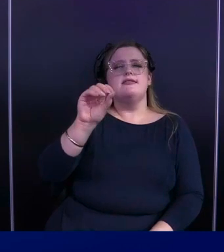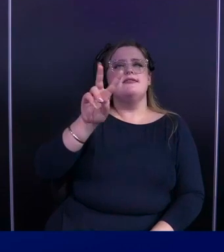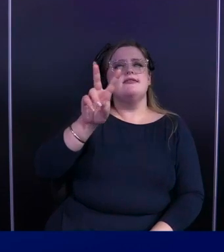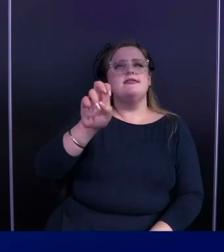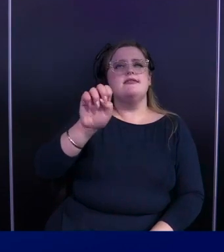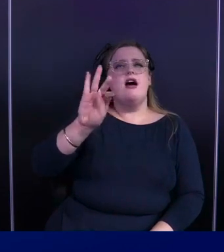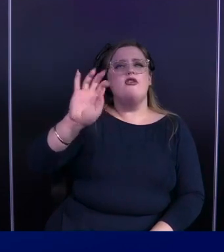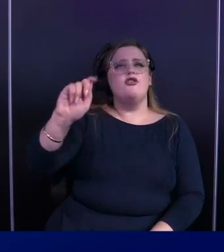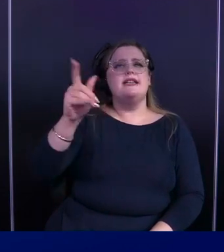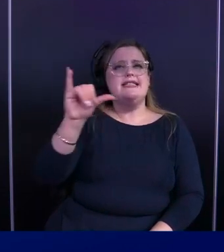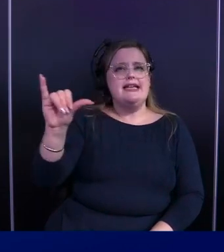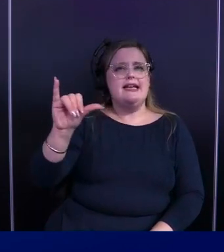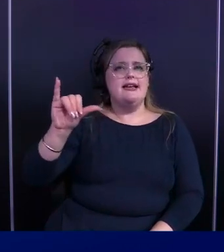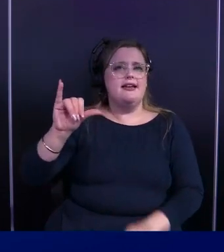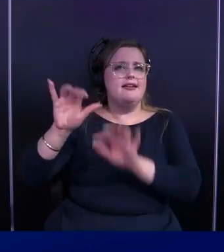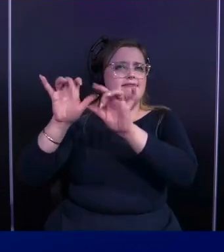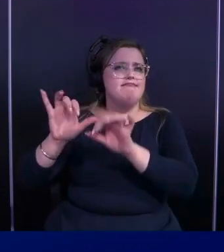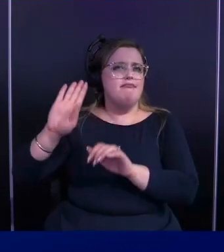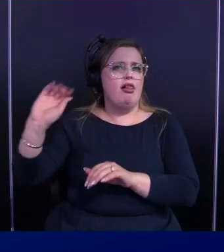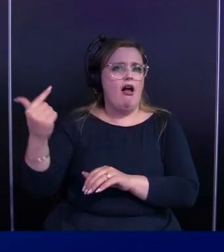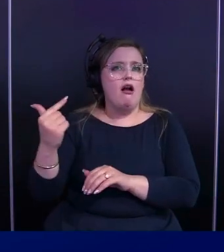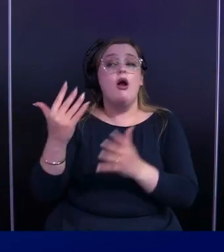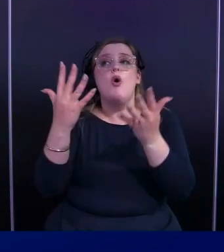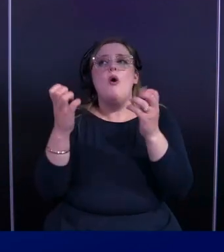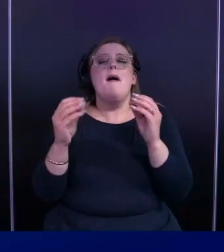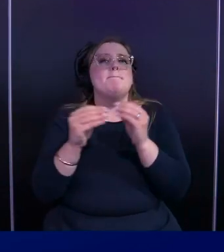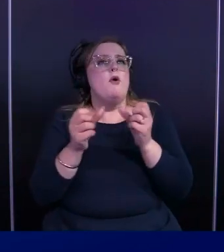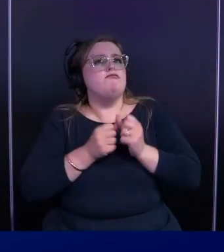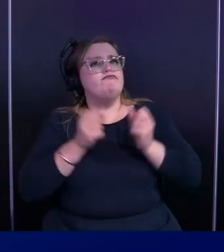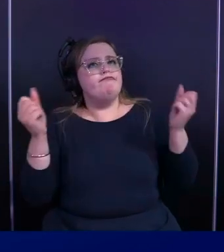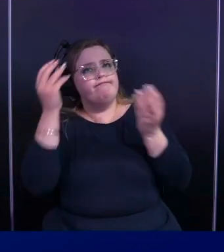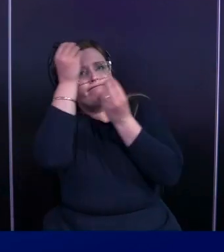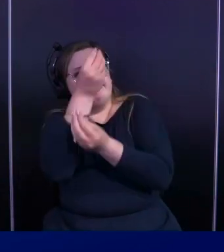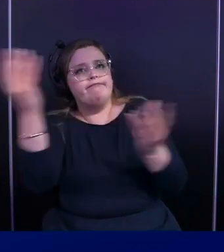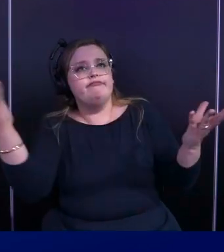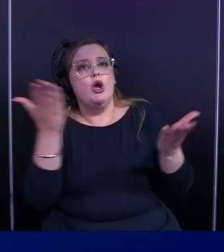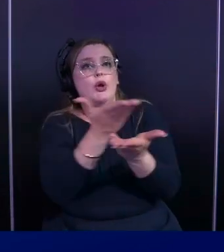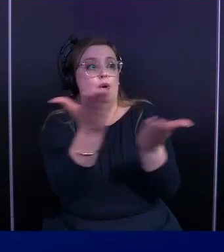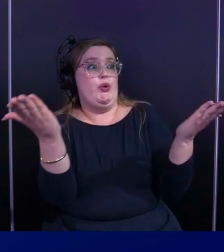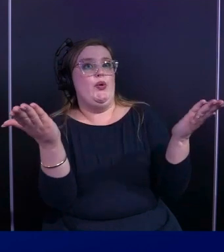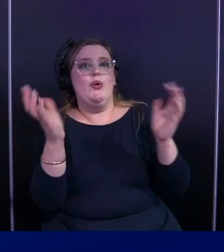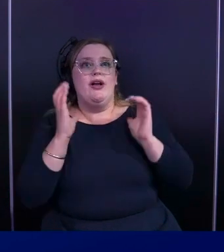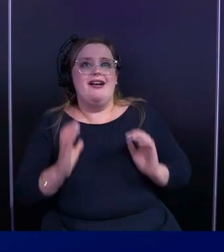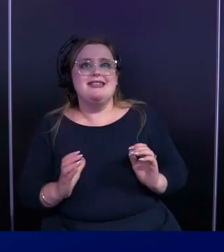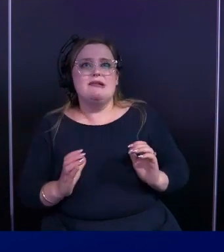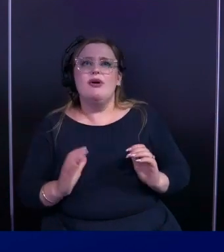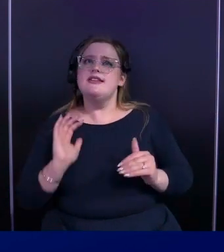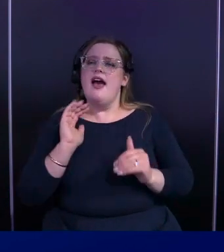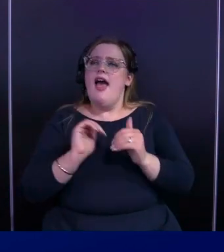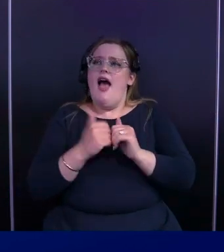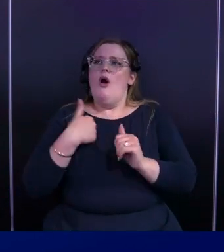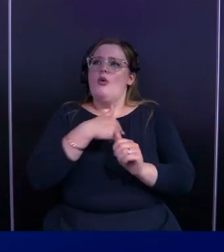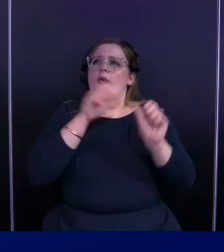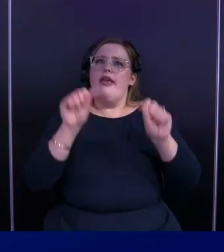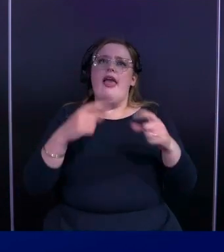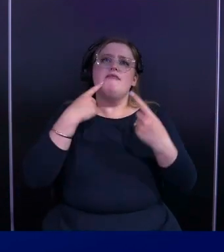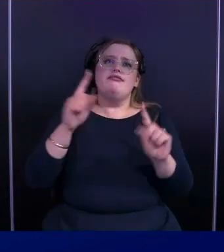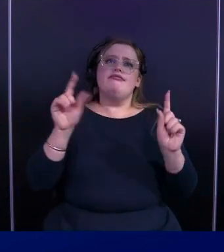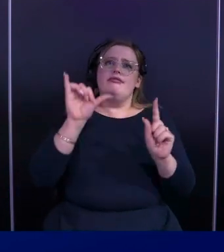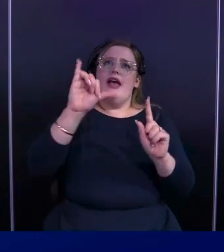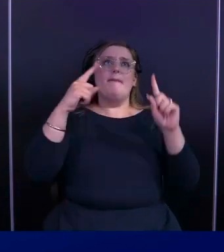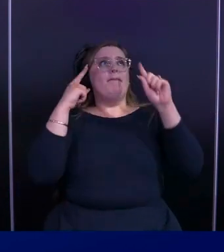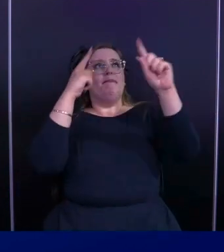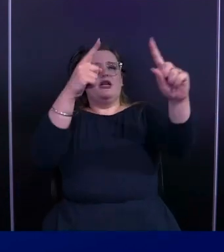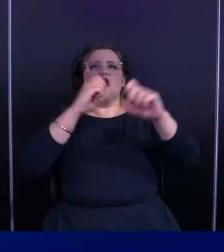more transparent with you customers about how we are able to live up to that mission of doing security and making